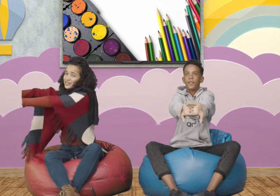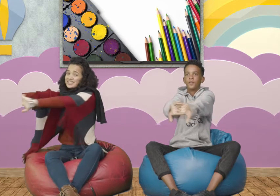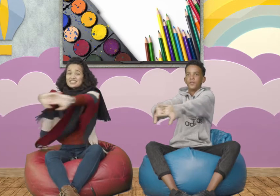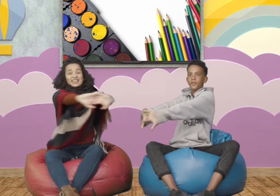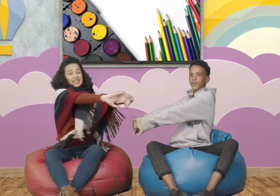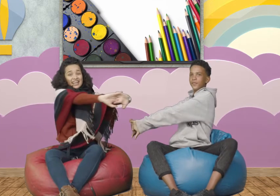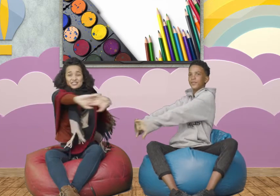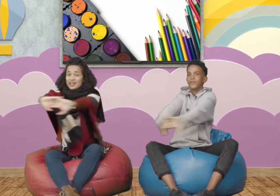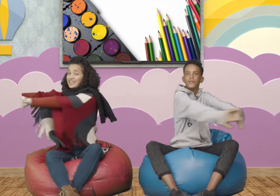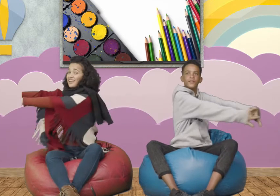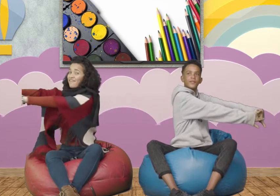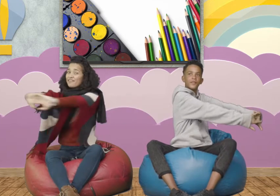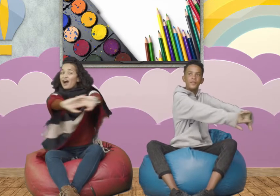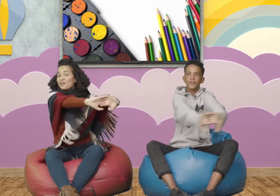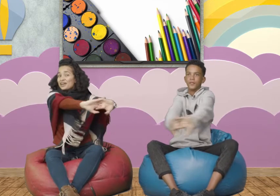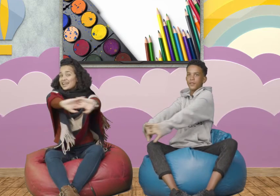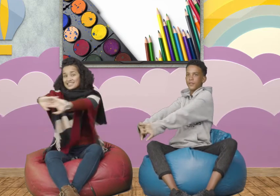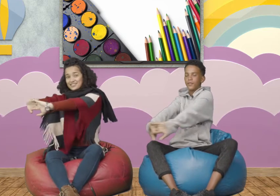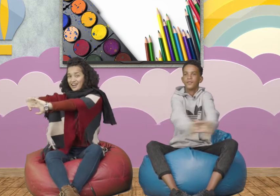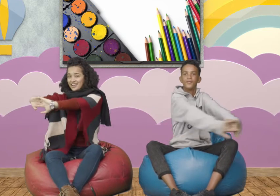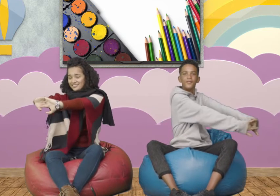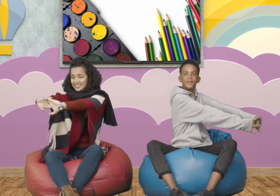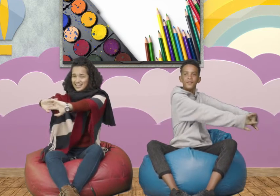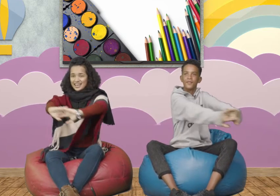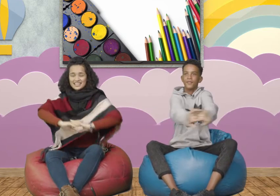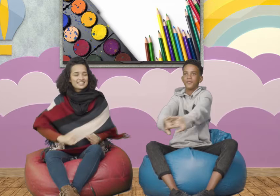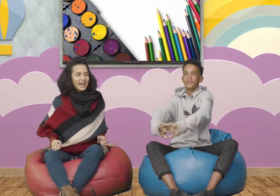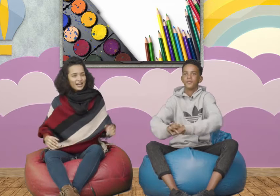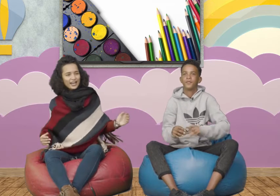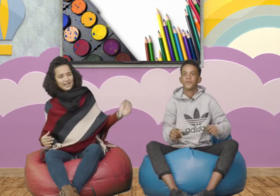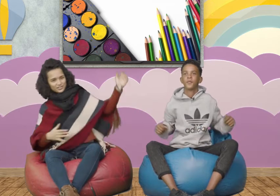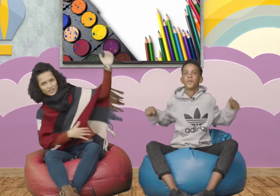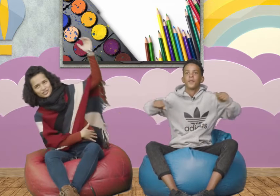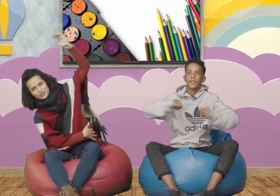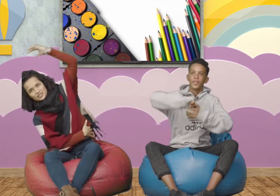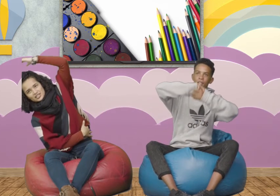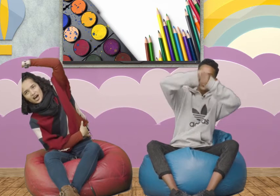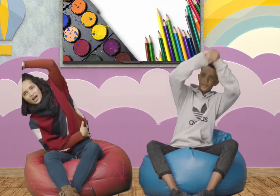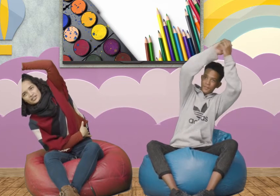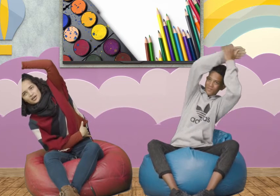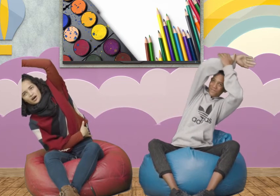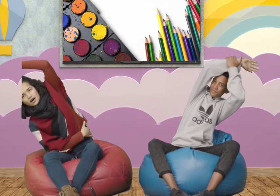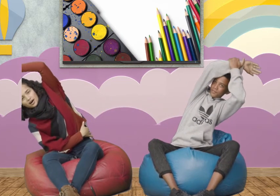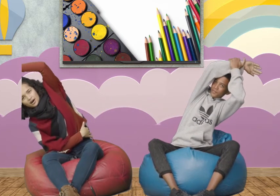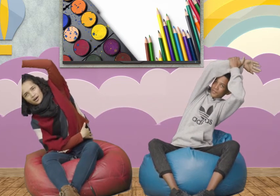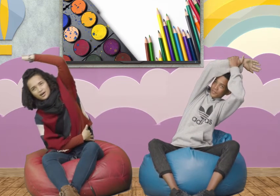So this is going to get us ready for our lesson right after this. Okay, let's stretch it to the side.